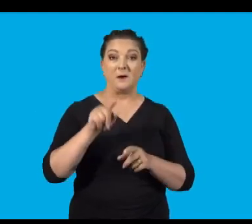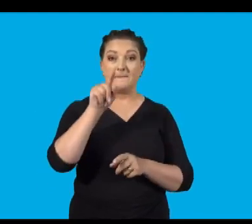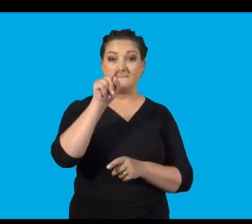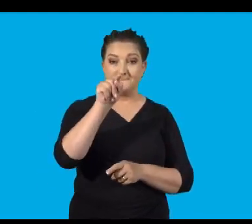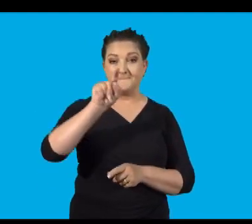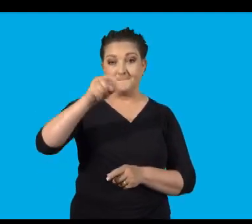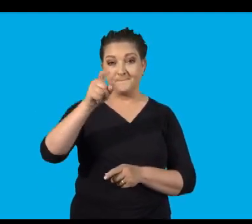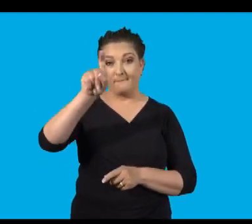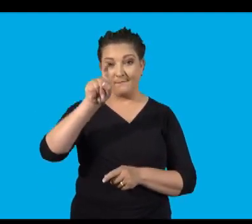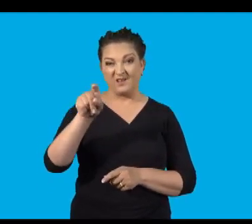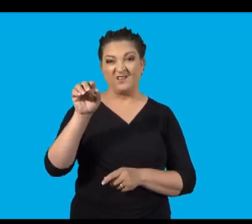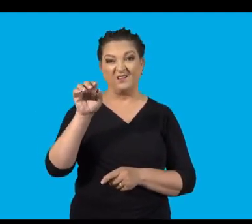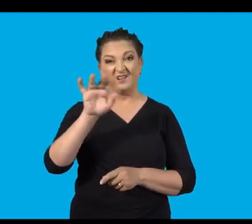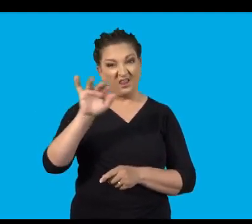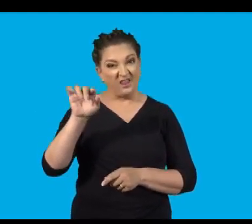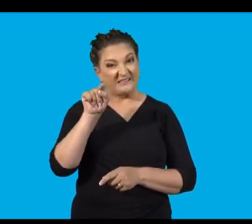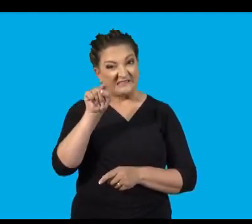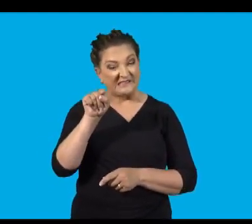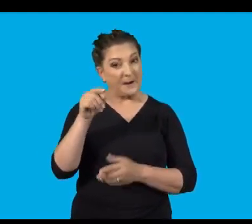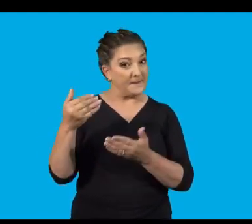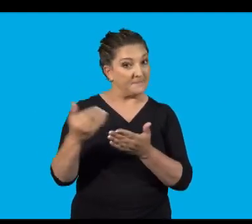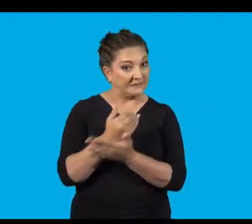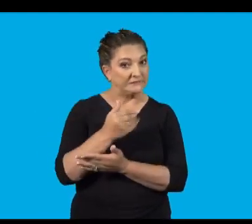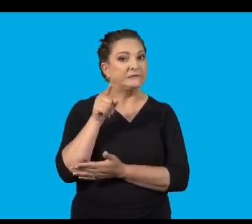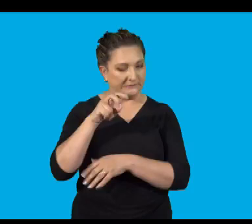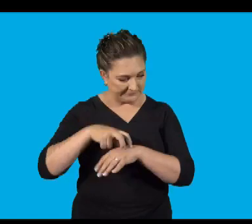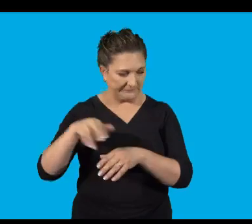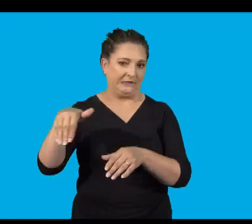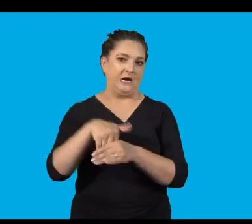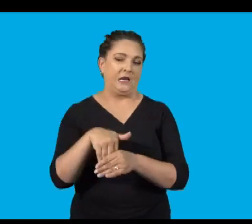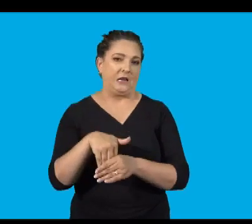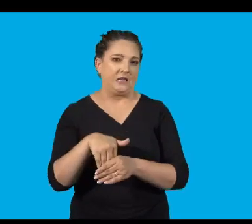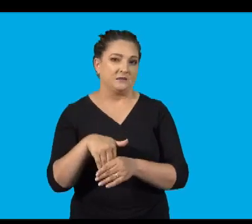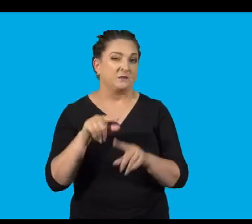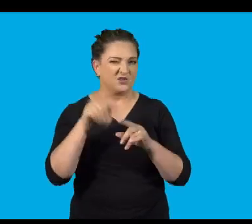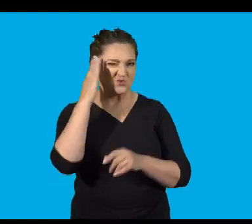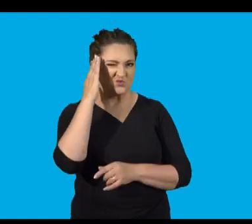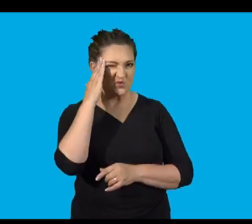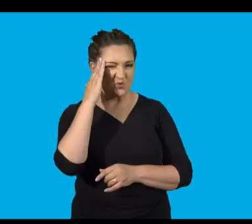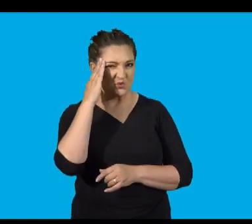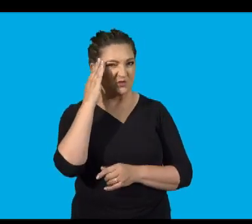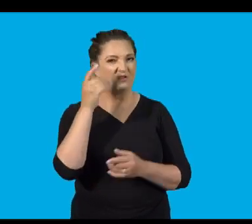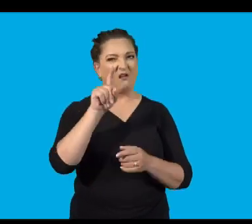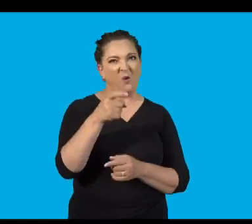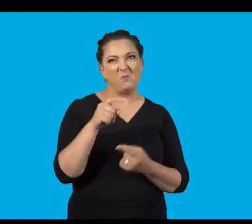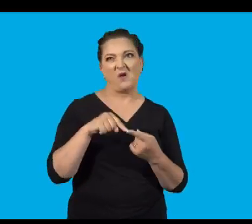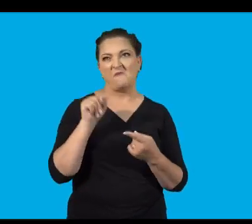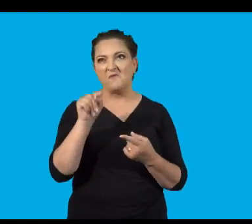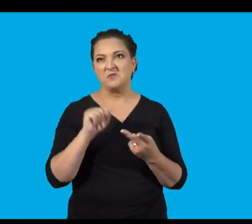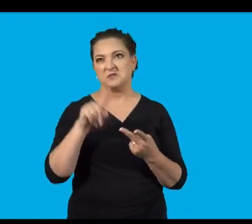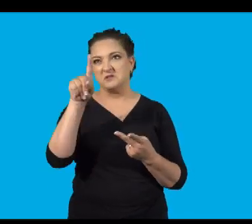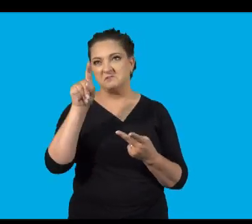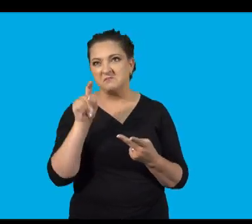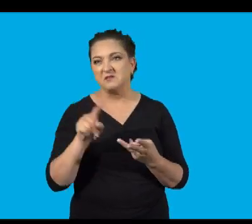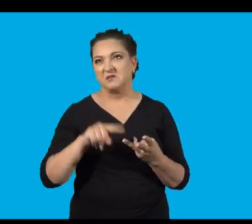missing punctuation mark. So there's a punctuation mark missing, all right? And you know your punctuation marks, commas,